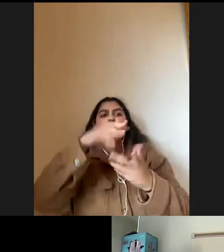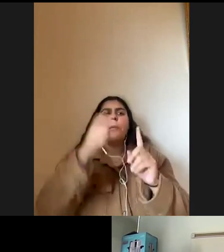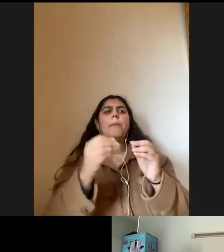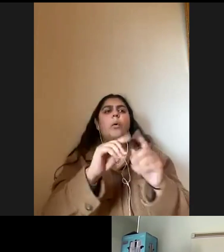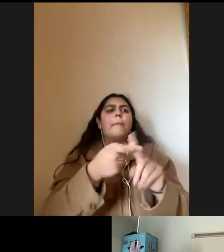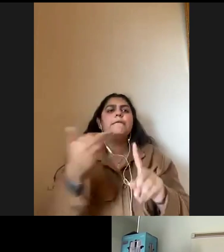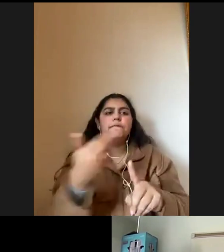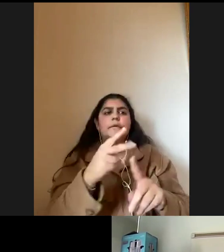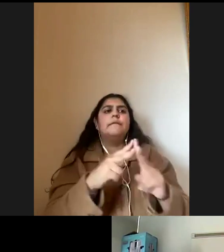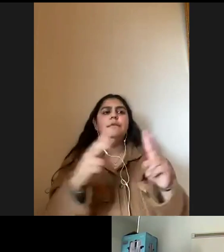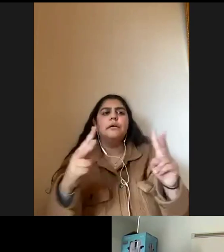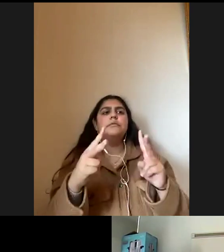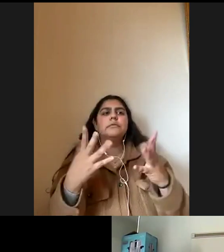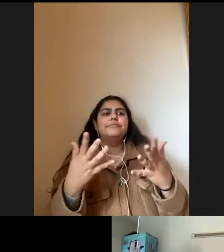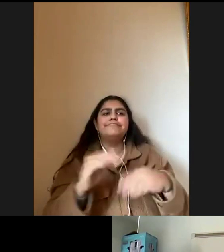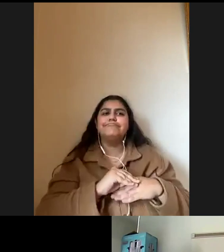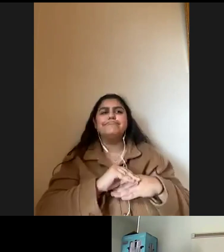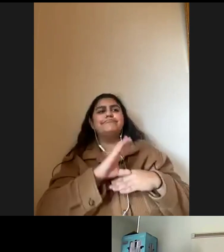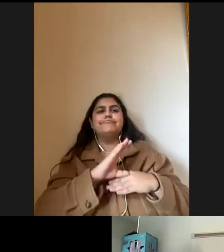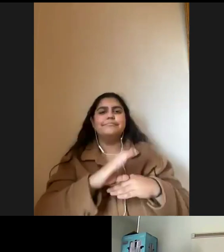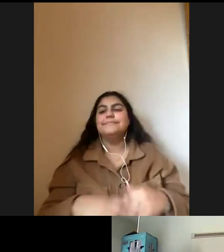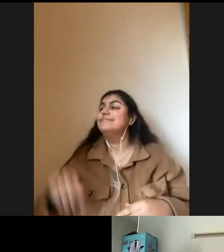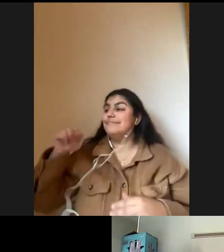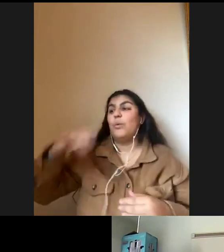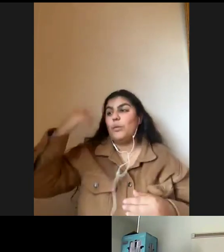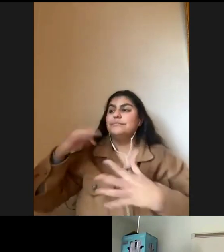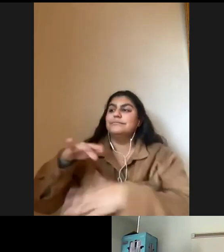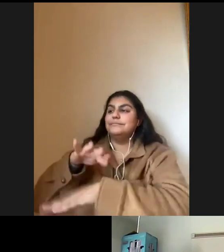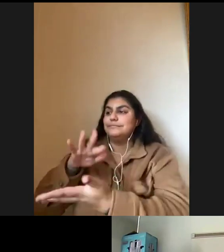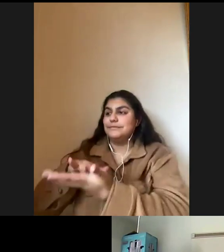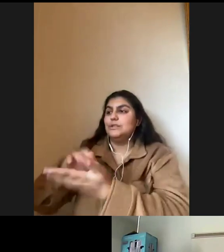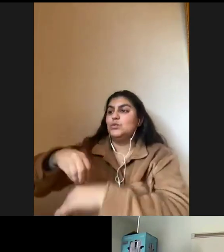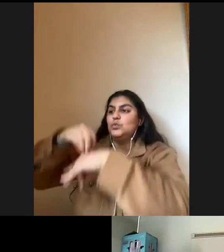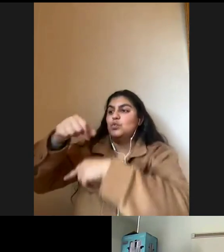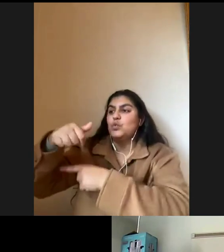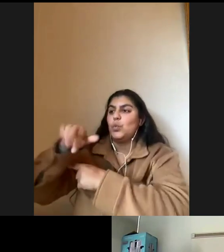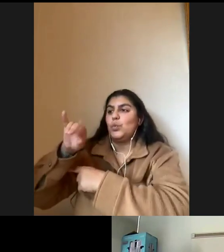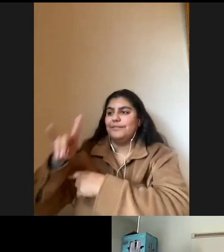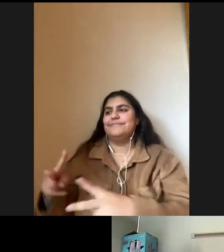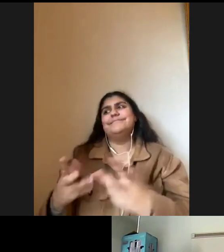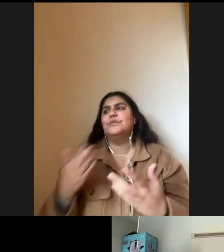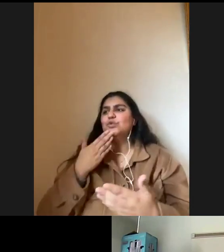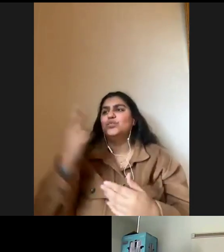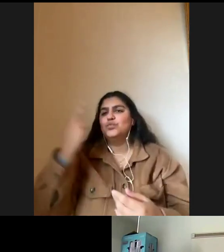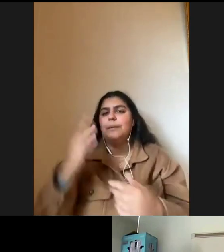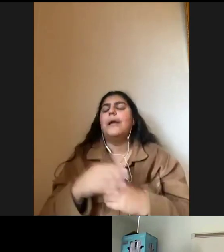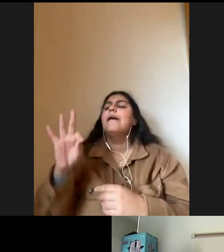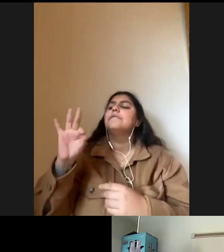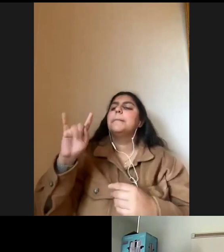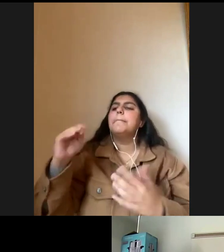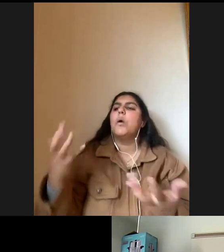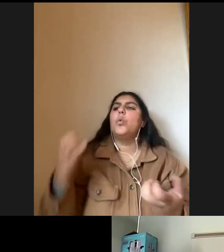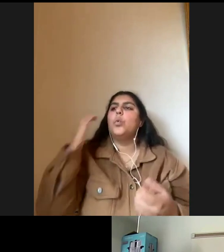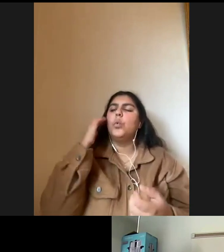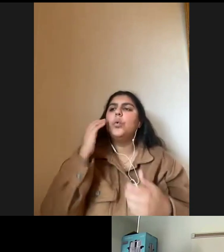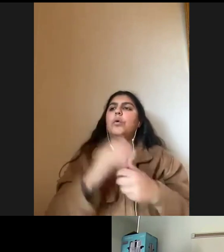general. This is why I study squid, because they're Yeah, cool. they're just That's a cool. good reason. Yeah. Fatima wants to know, have you ever